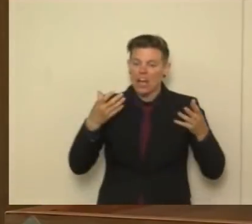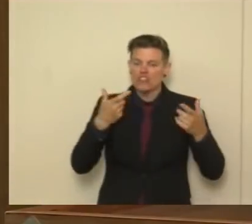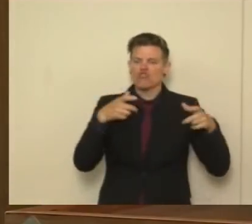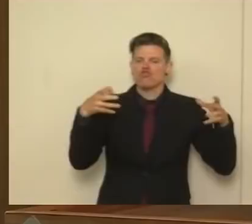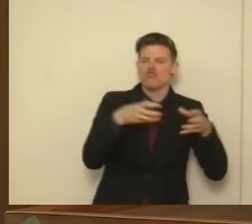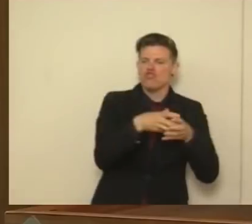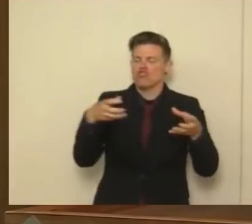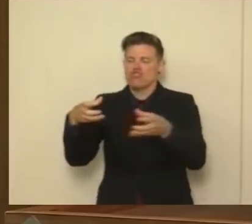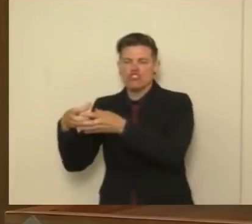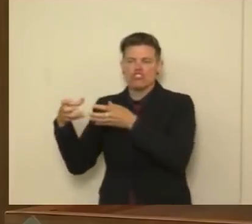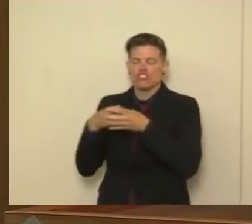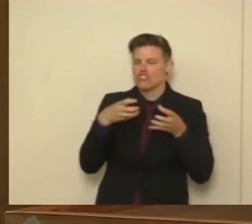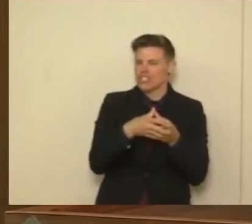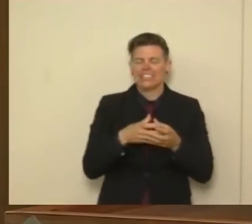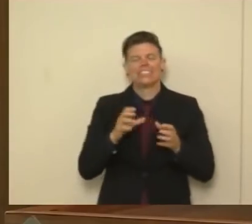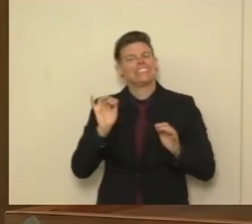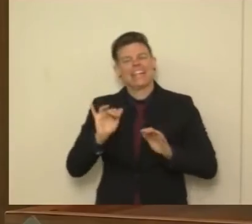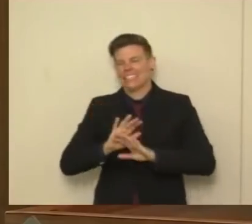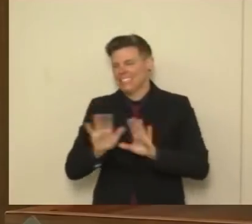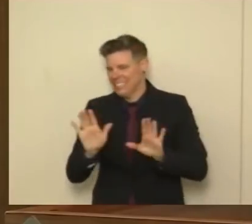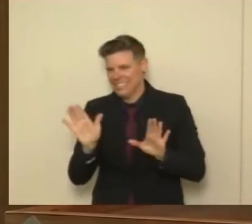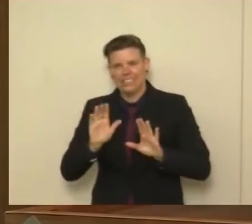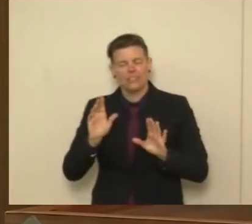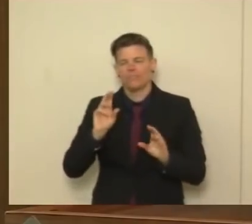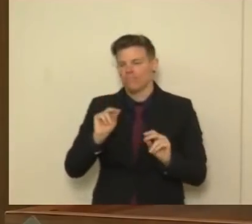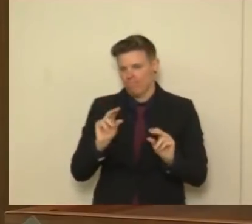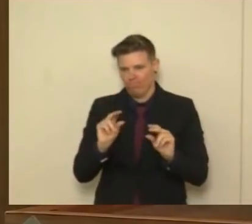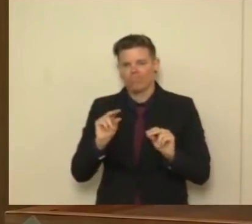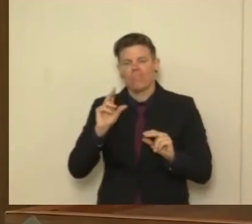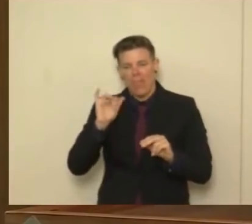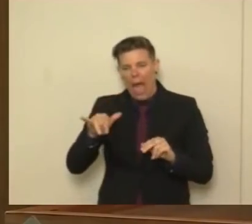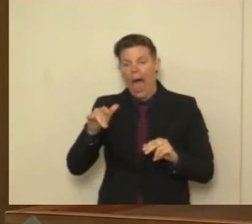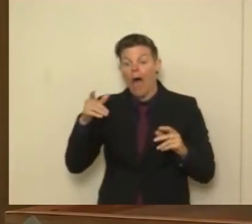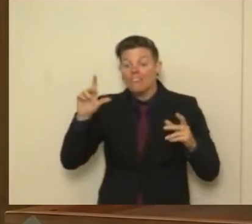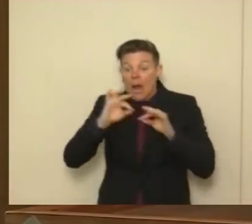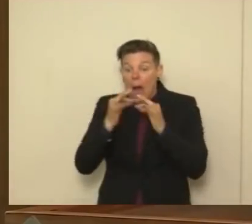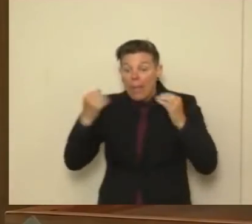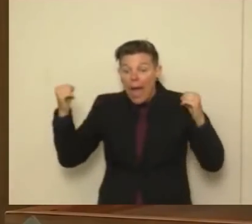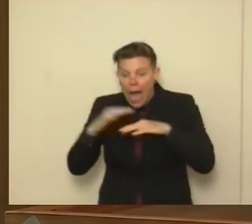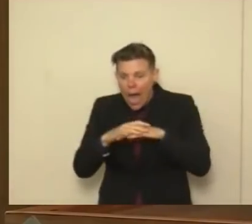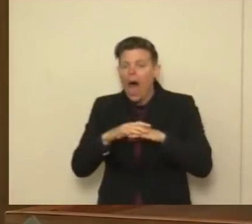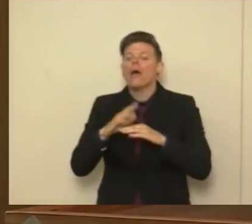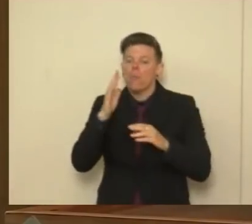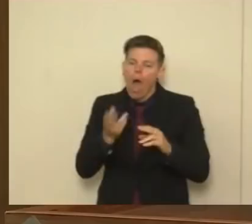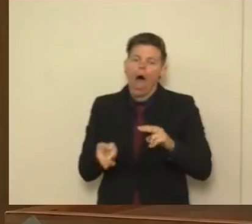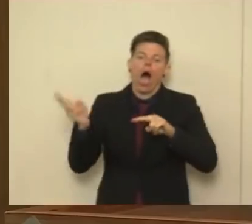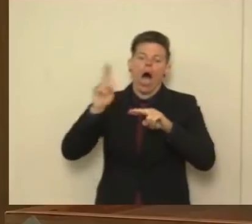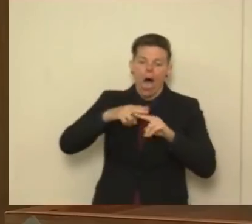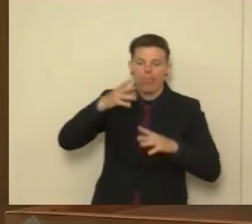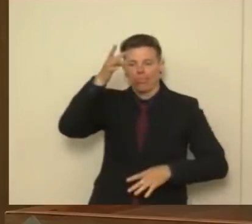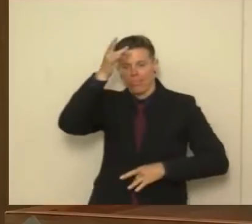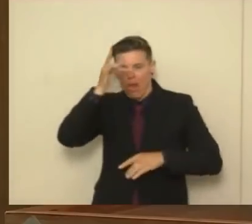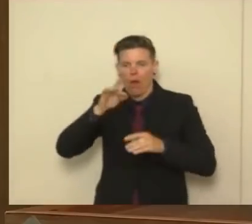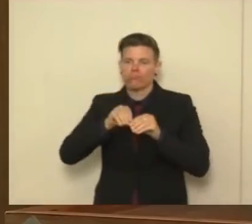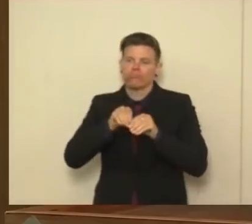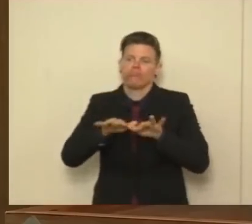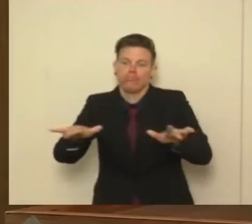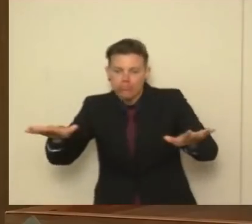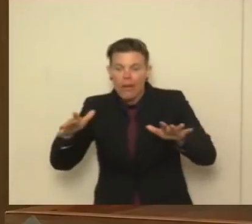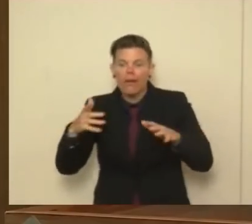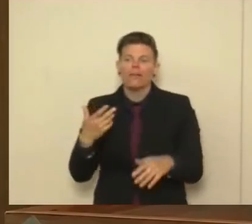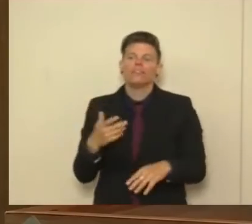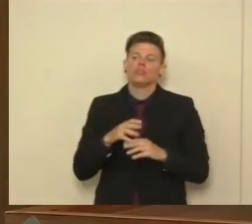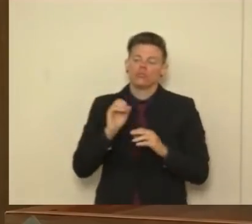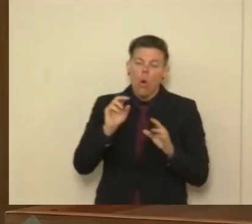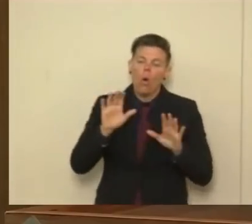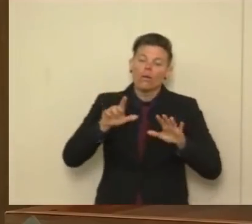together are contributing. And then just, I think, like the governor says, all of us wearing a mask, wearing it properly, covering